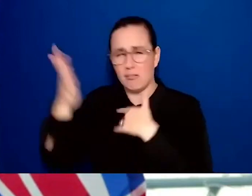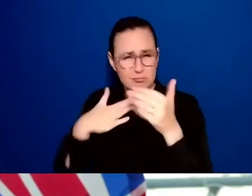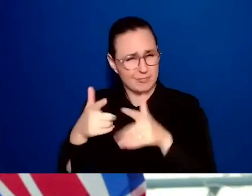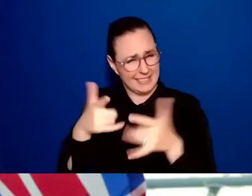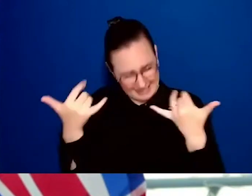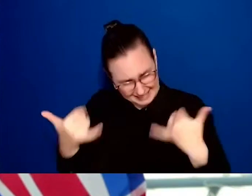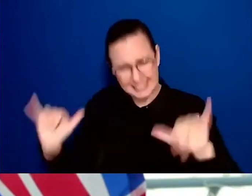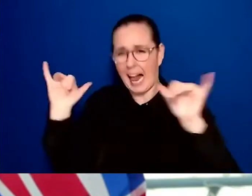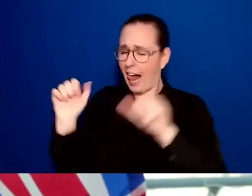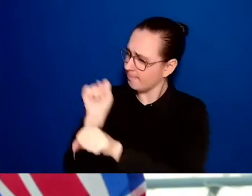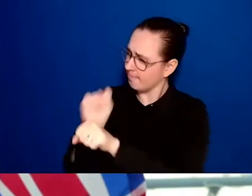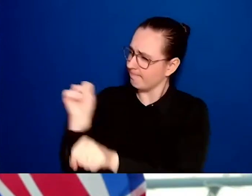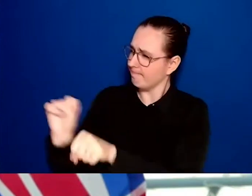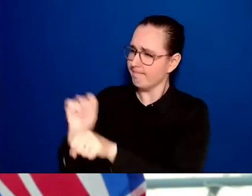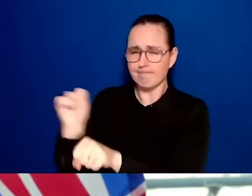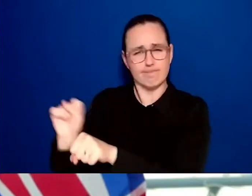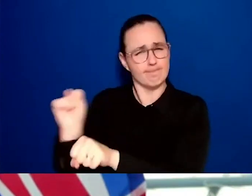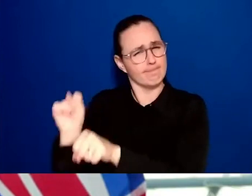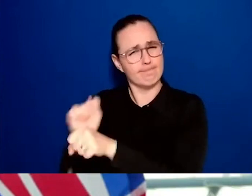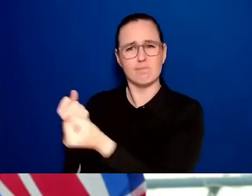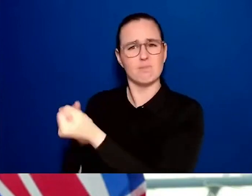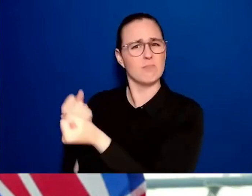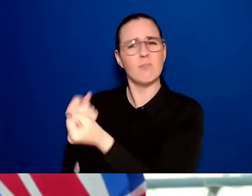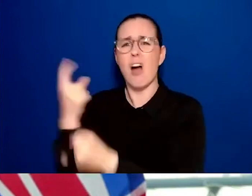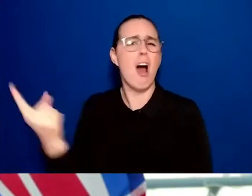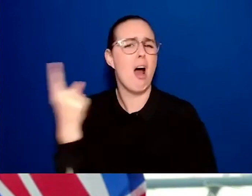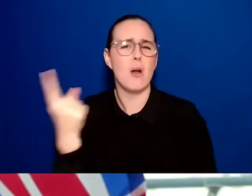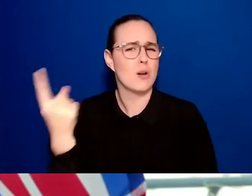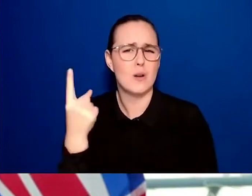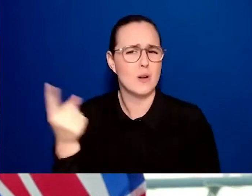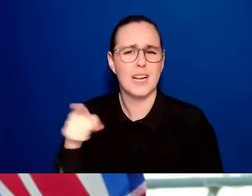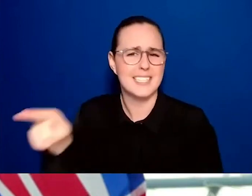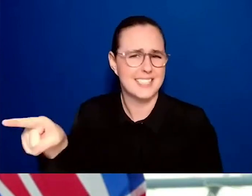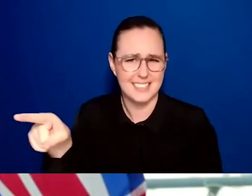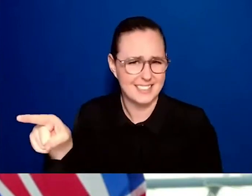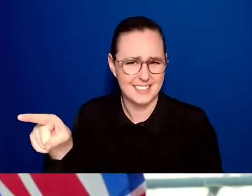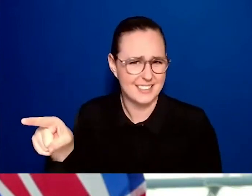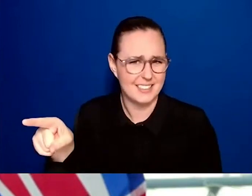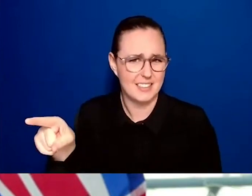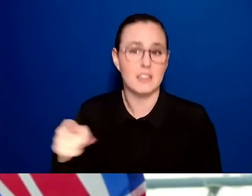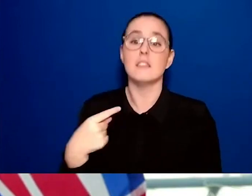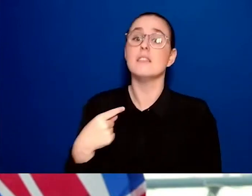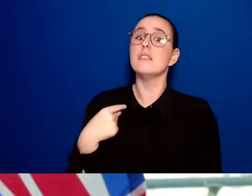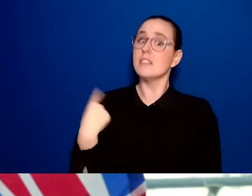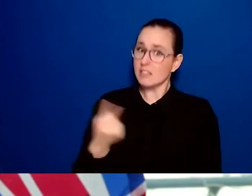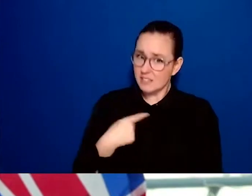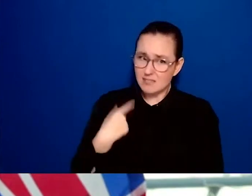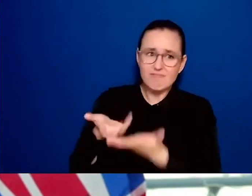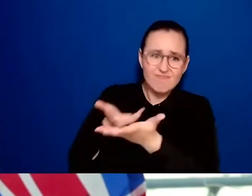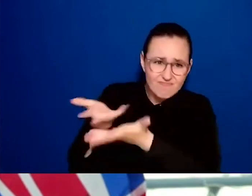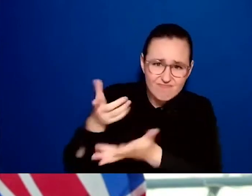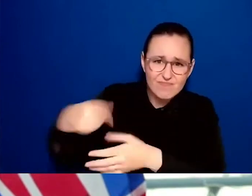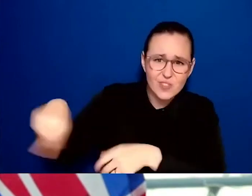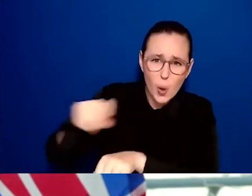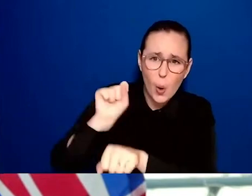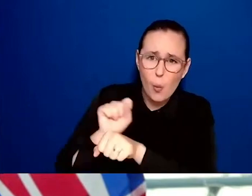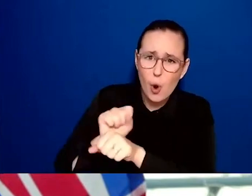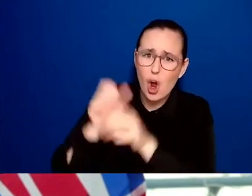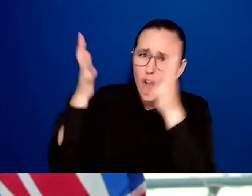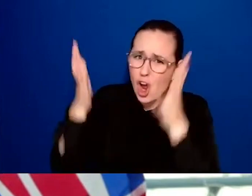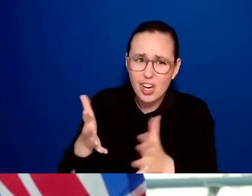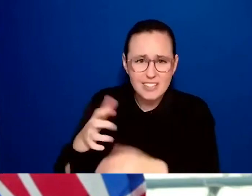my friends and colleagues, we are tired and stretched from this pandemic, and we are all working